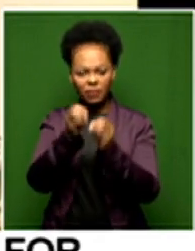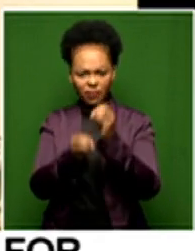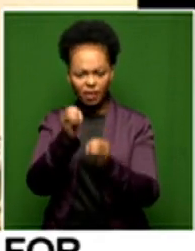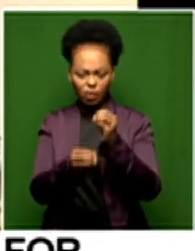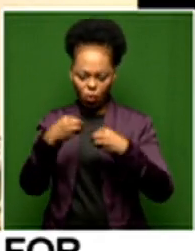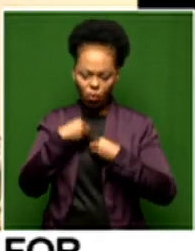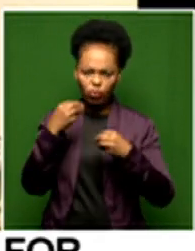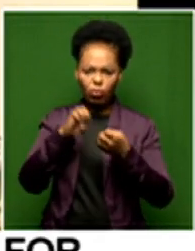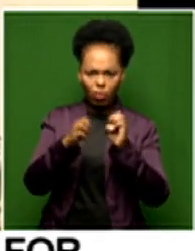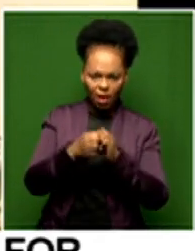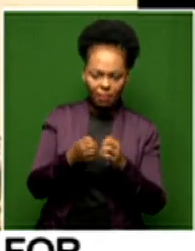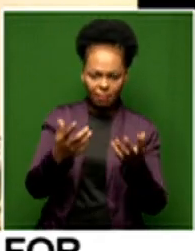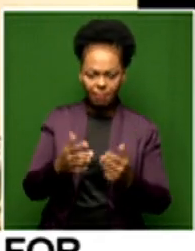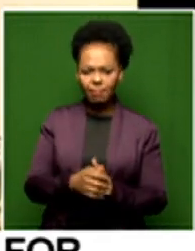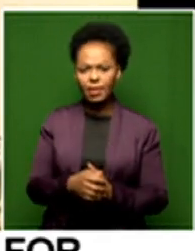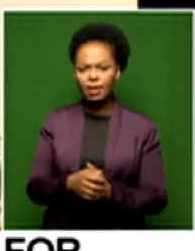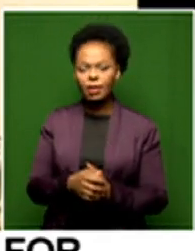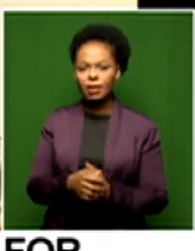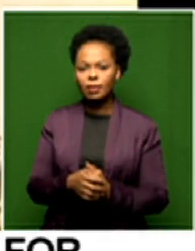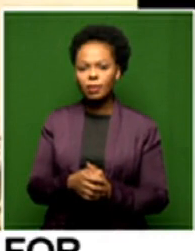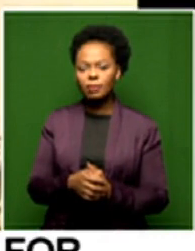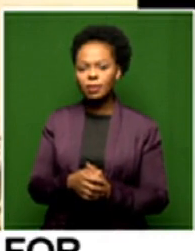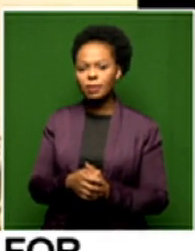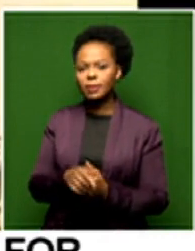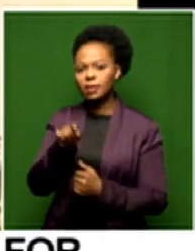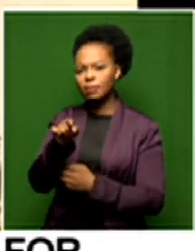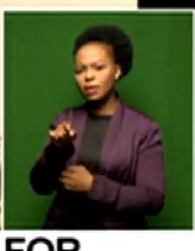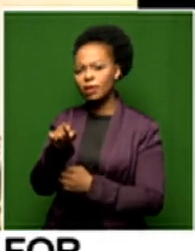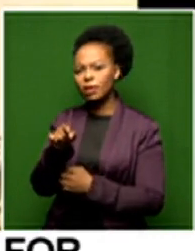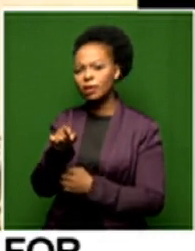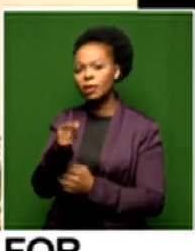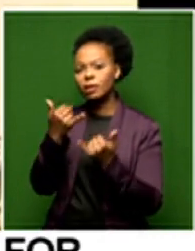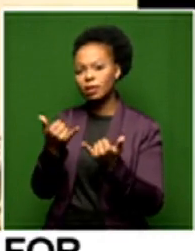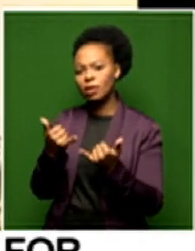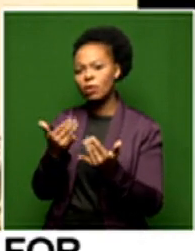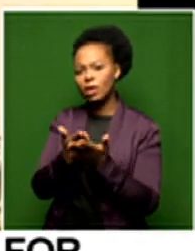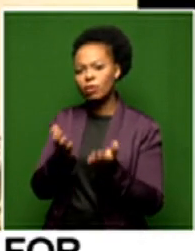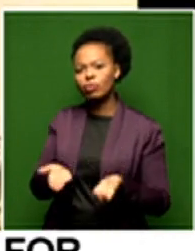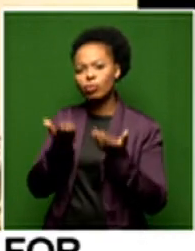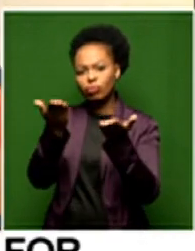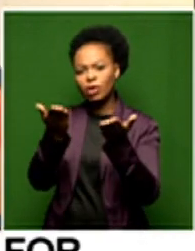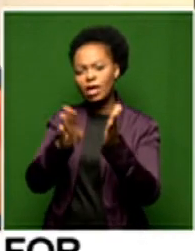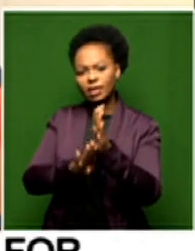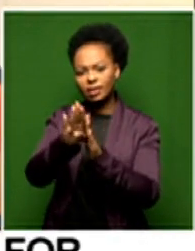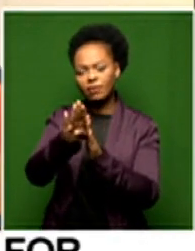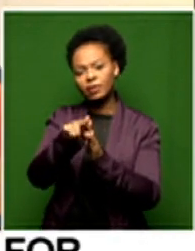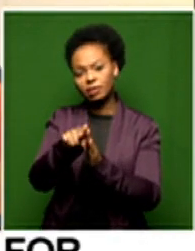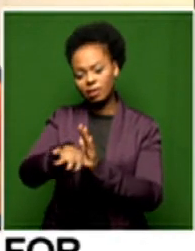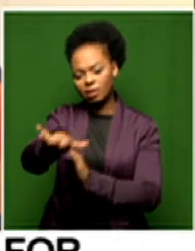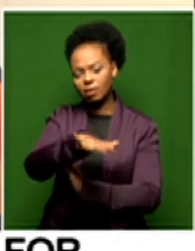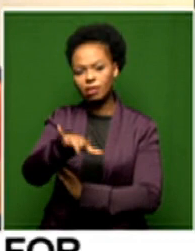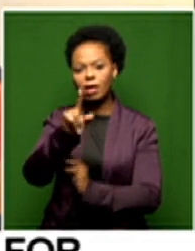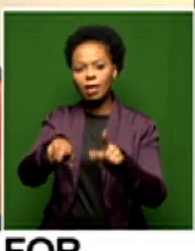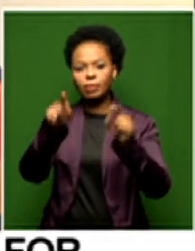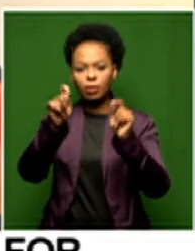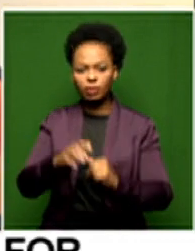own problems. And at the same time, we can improve services in the city. All right, just give us more details